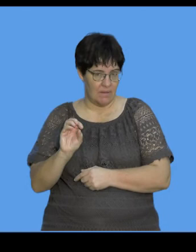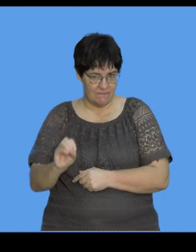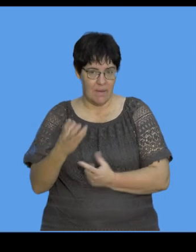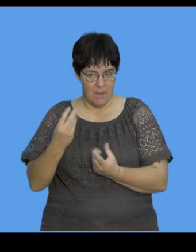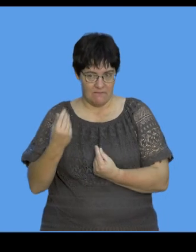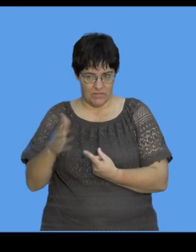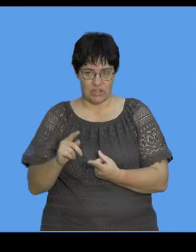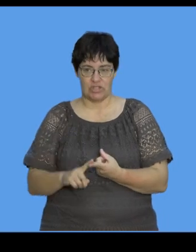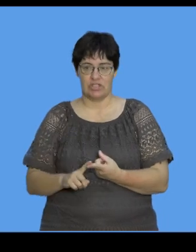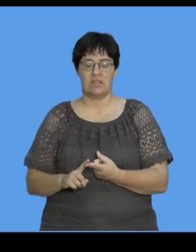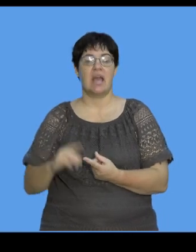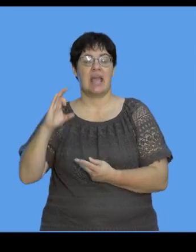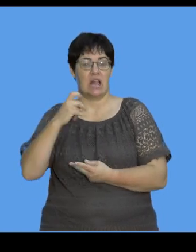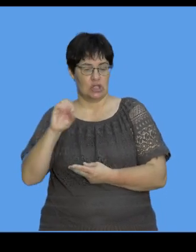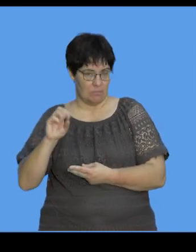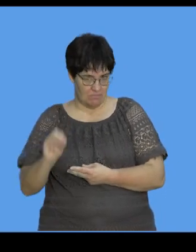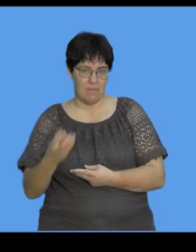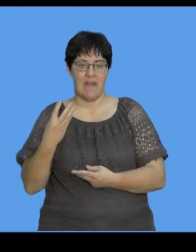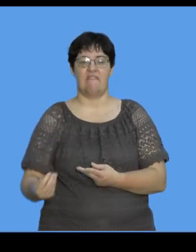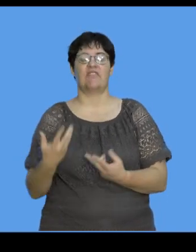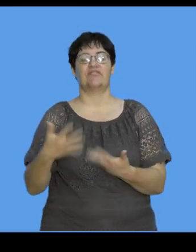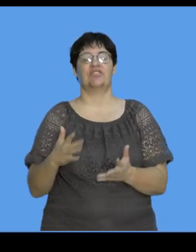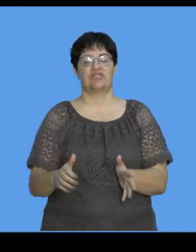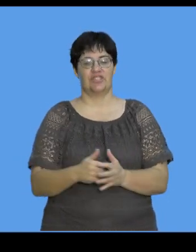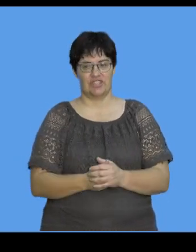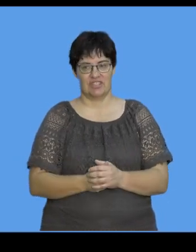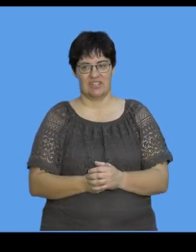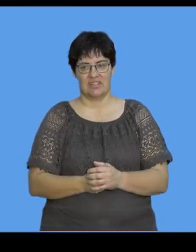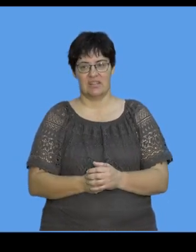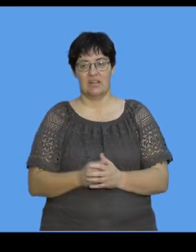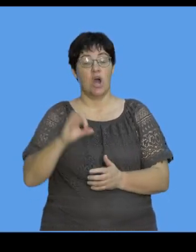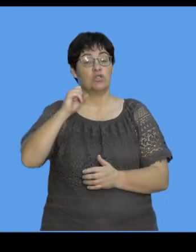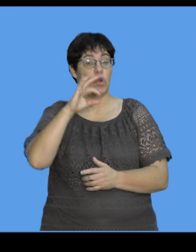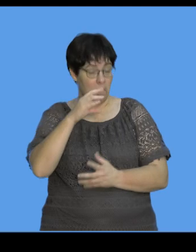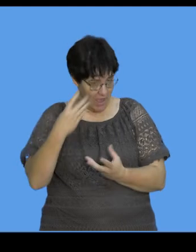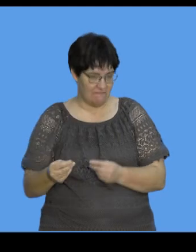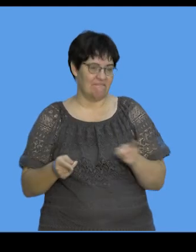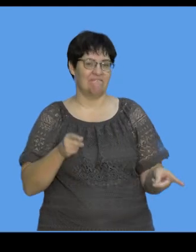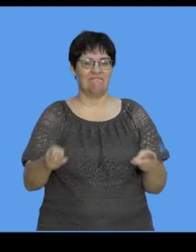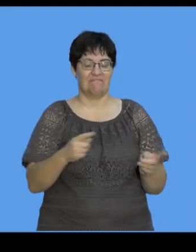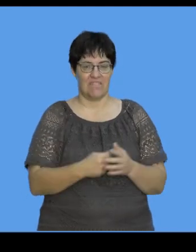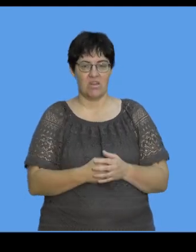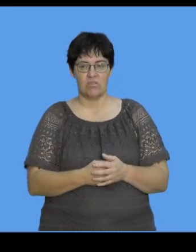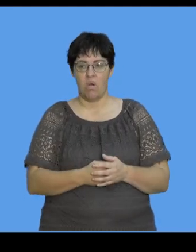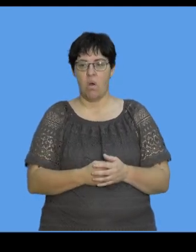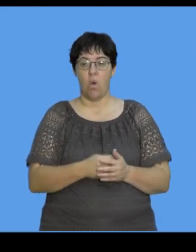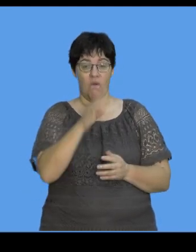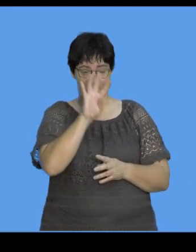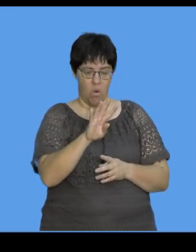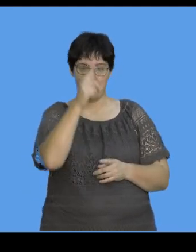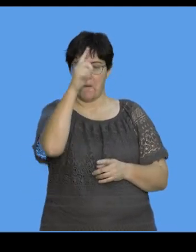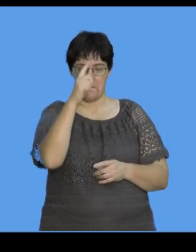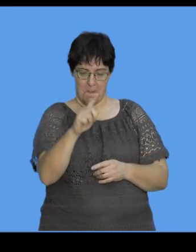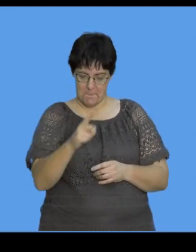got. And calcium, I've already got. And sodium, I've already got. So I've ticked all 4 of my